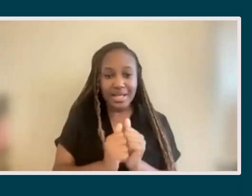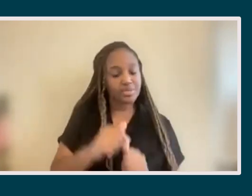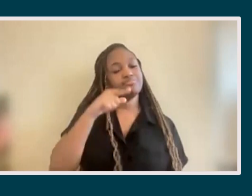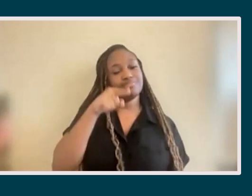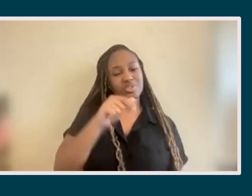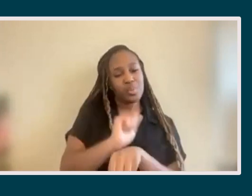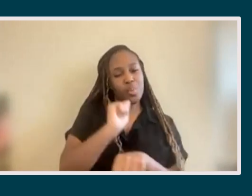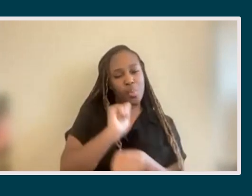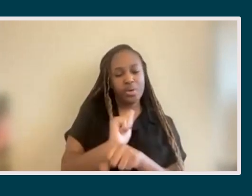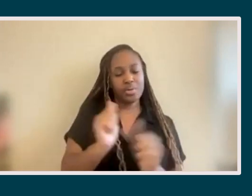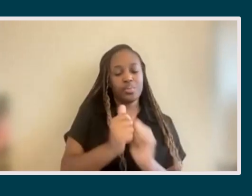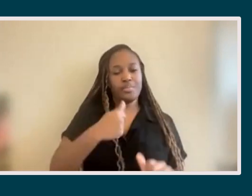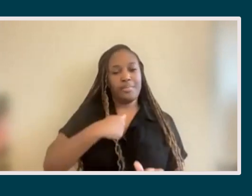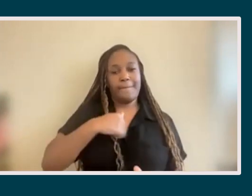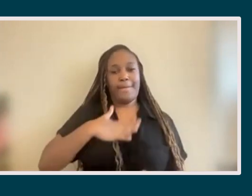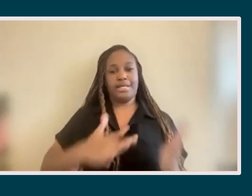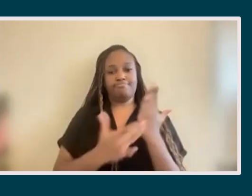her. And